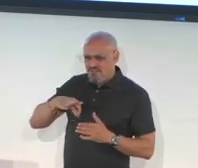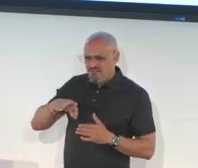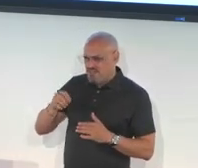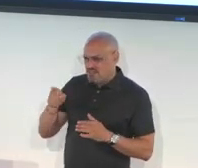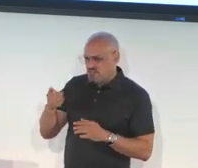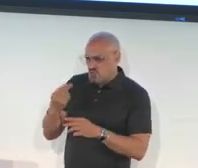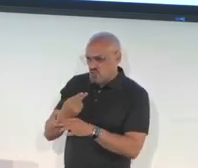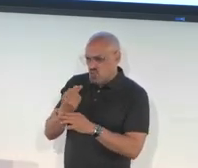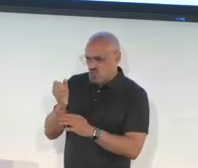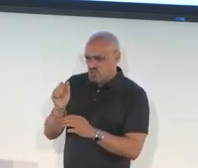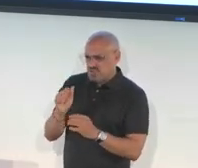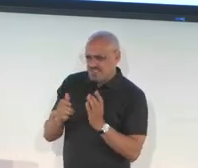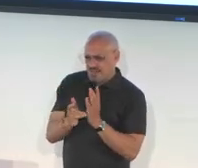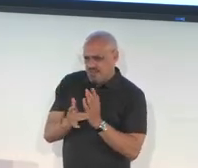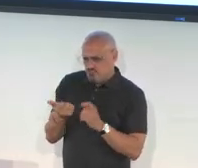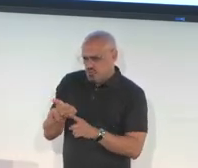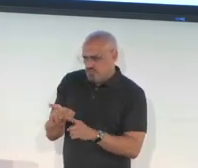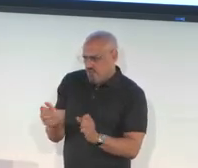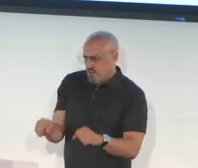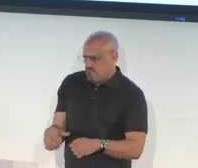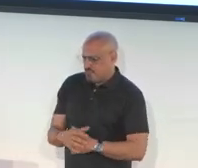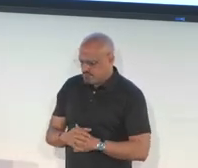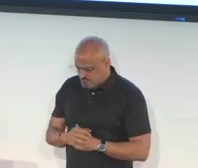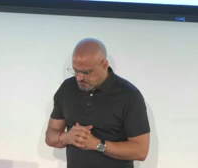able to utilize it on your computer.